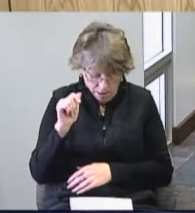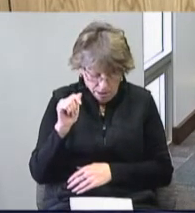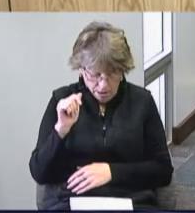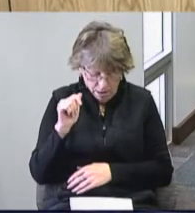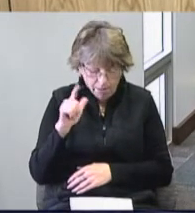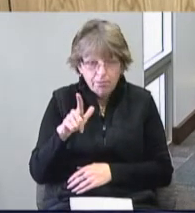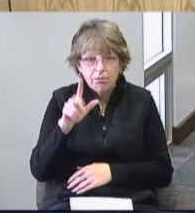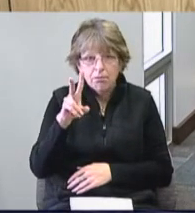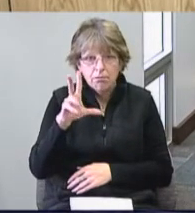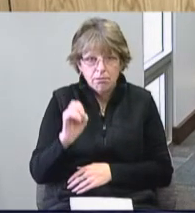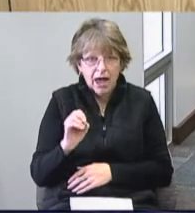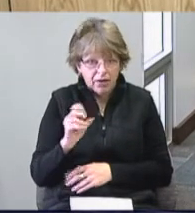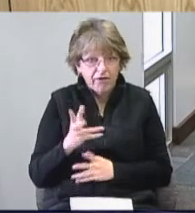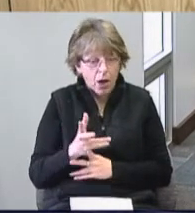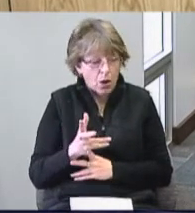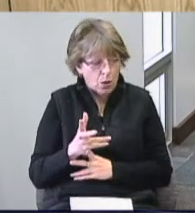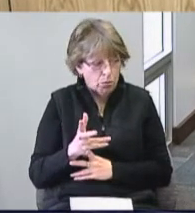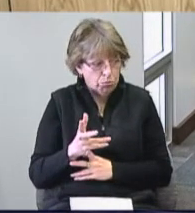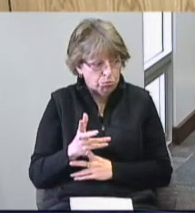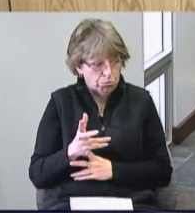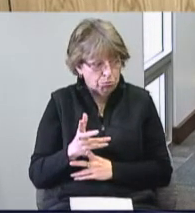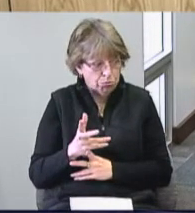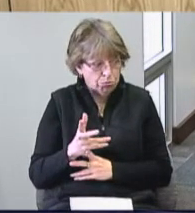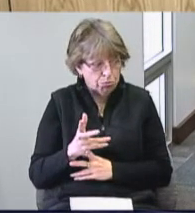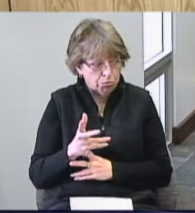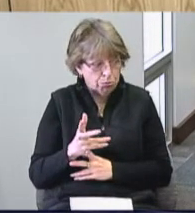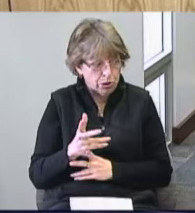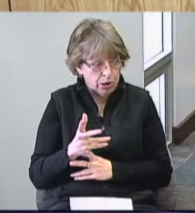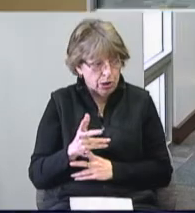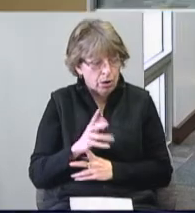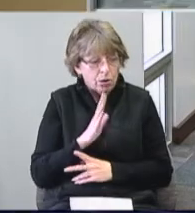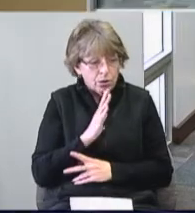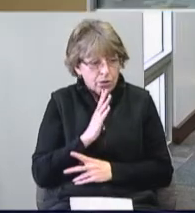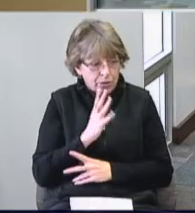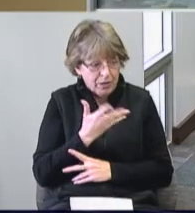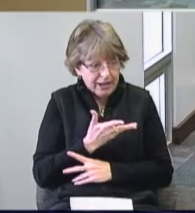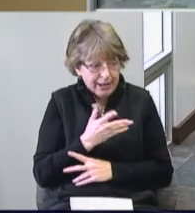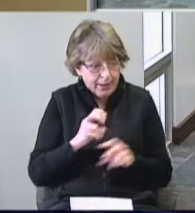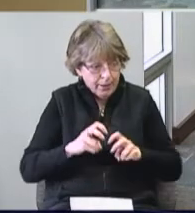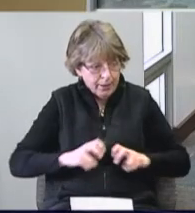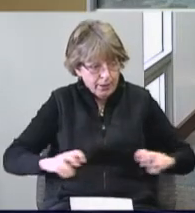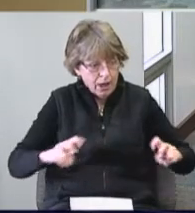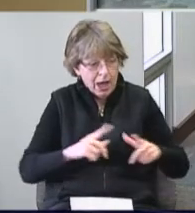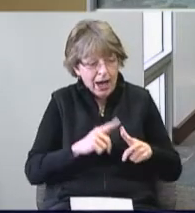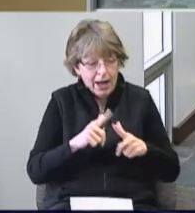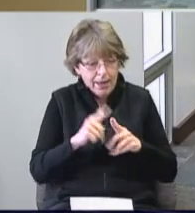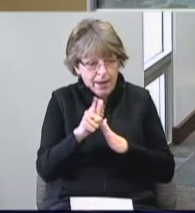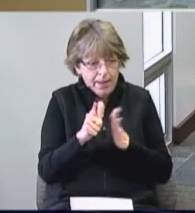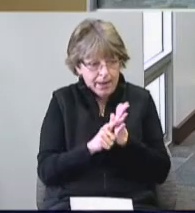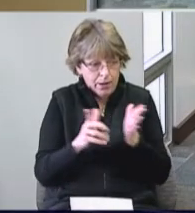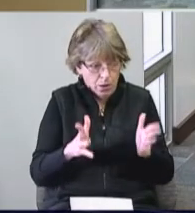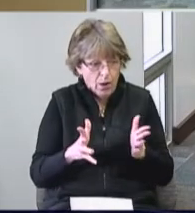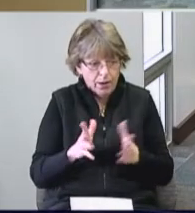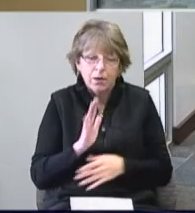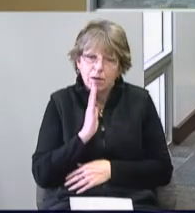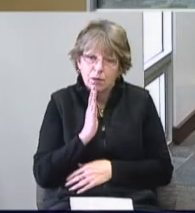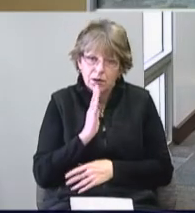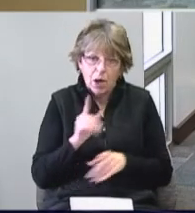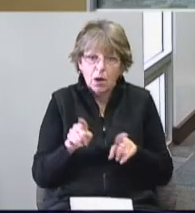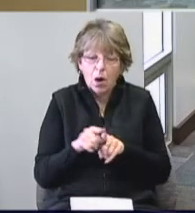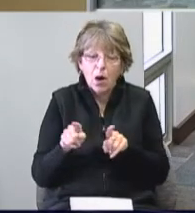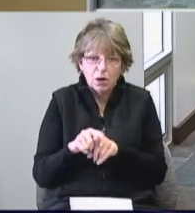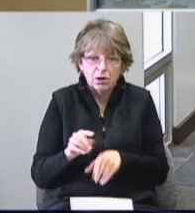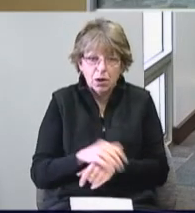ask questions of him or his representative, and then City Attorney Paul Brown will address you as well, and then we